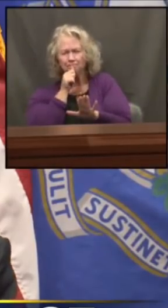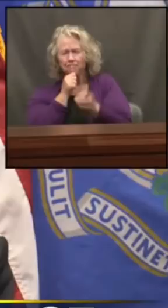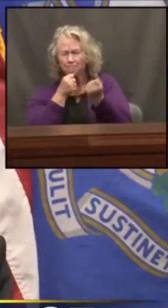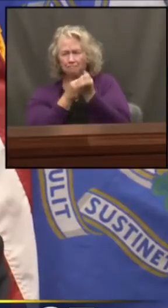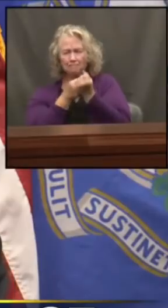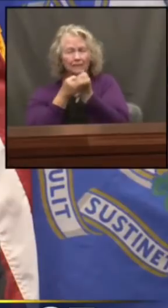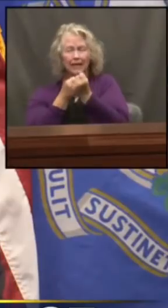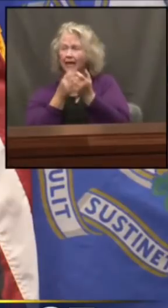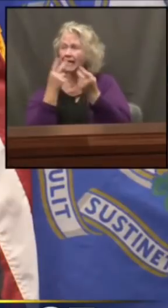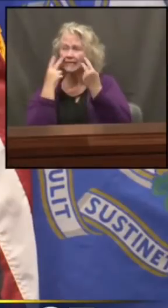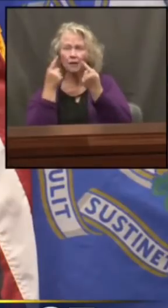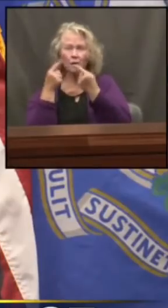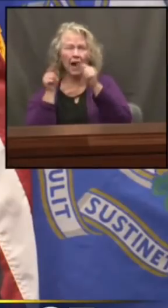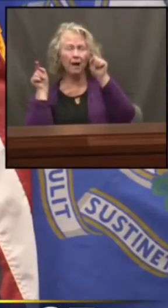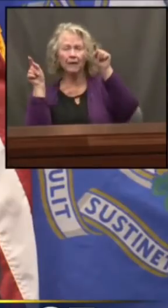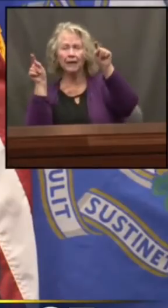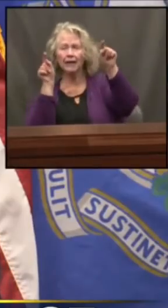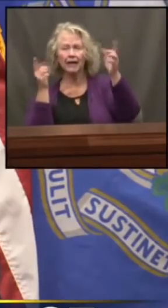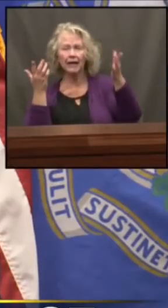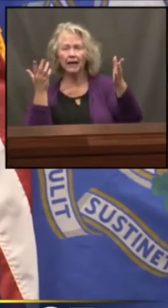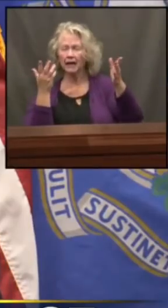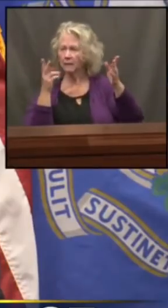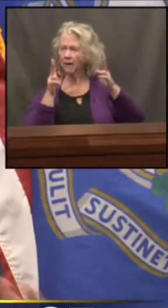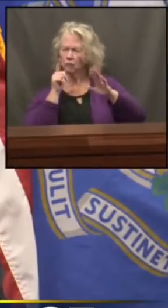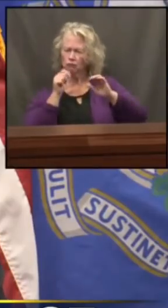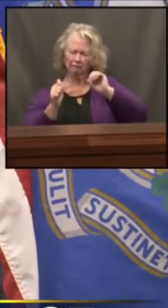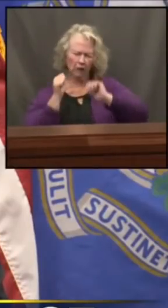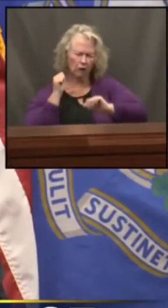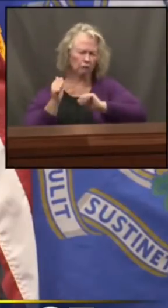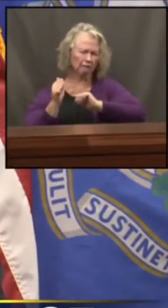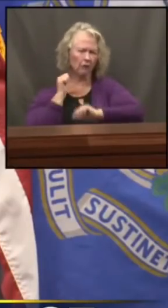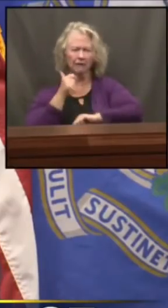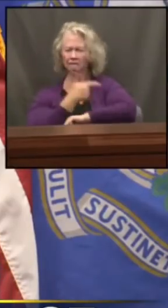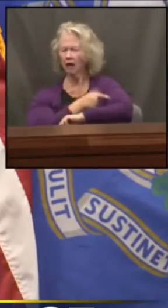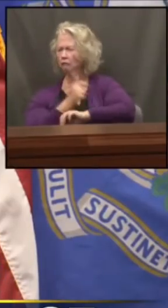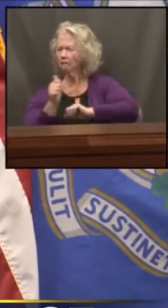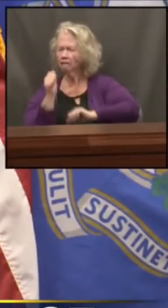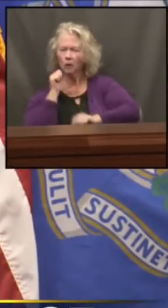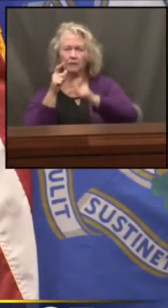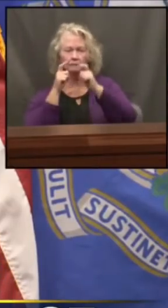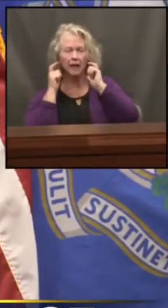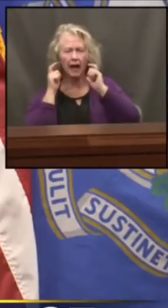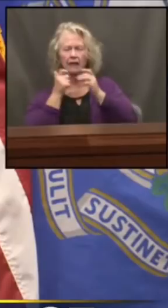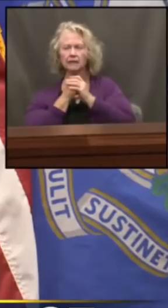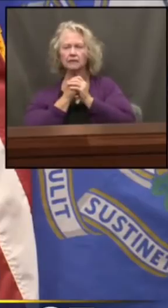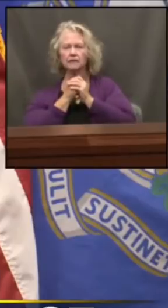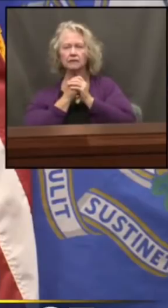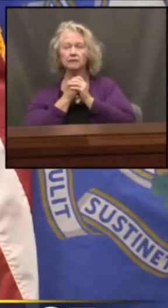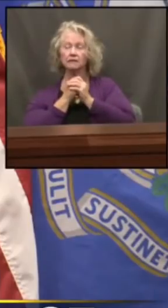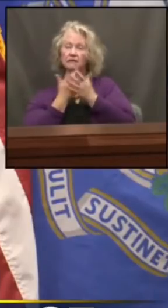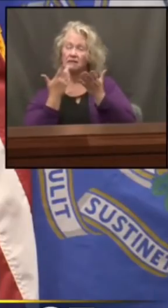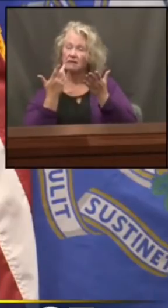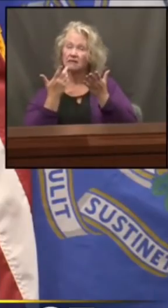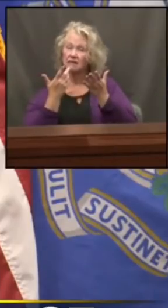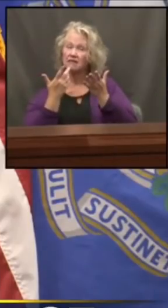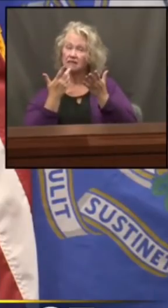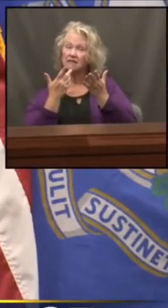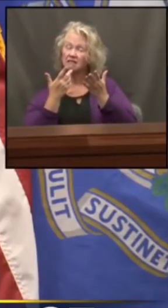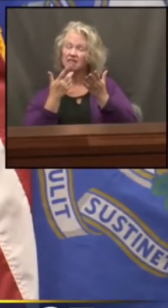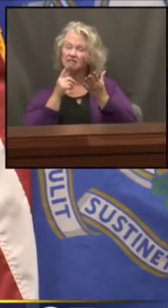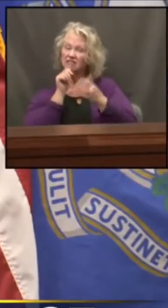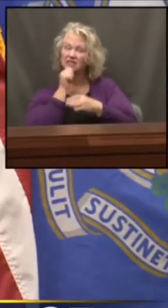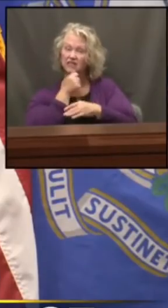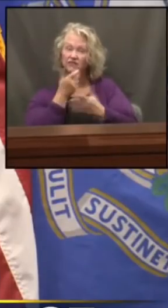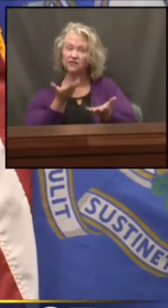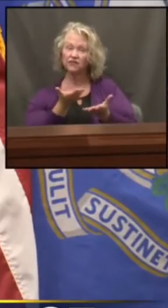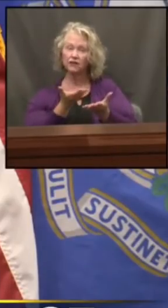going on in some other states. I see the number of people refuse to get vaccinated, refuse to wear masks, and they pay a price for it. Connecticut has not